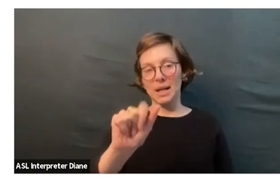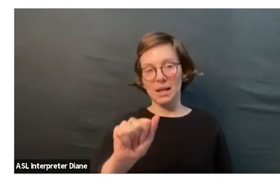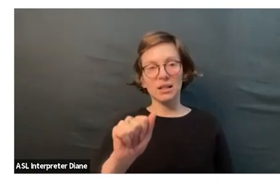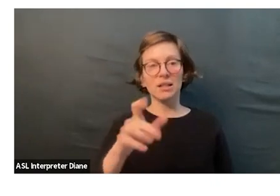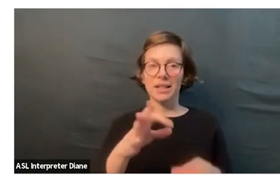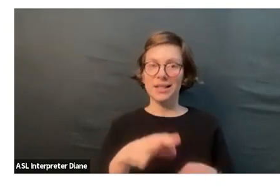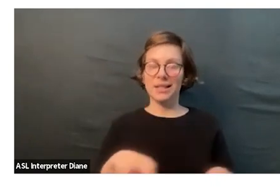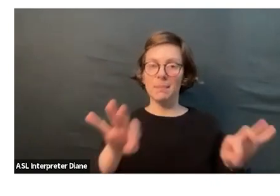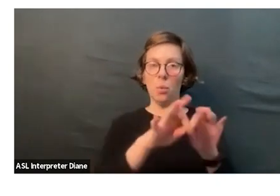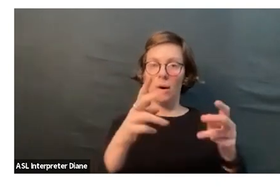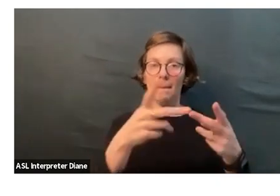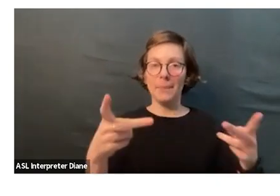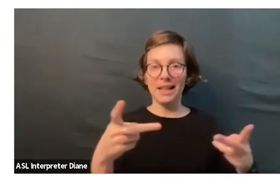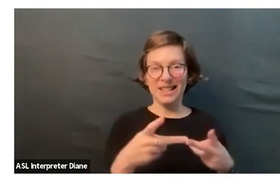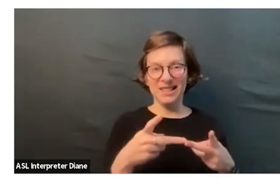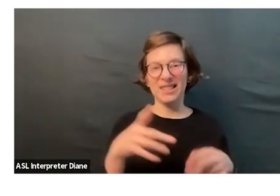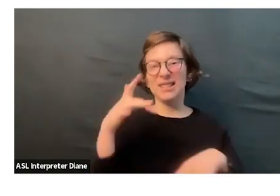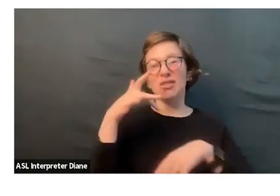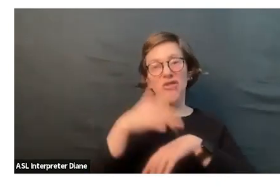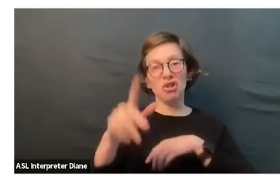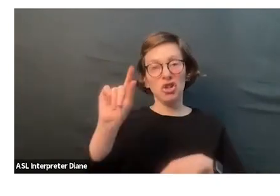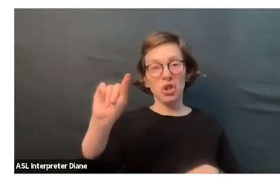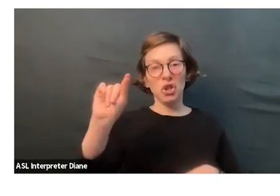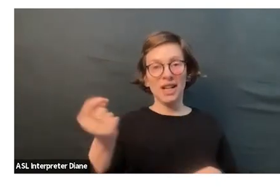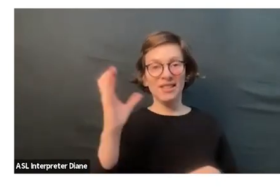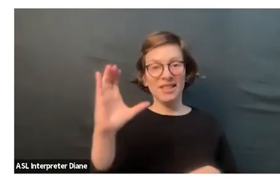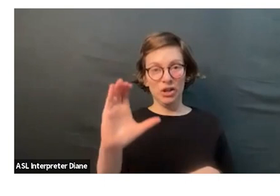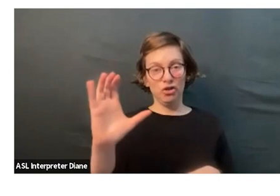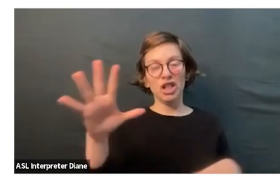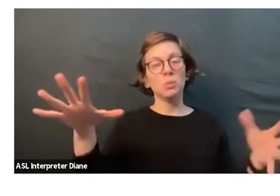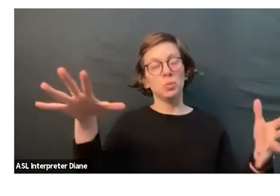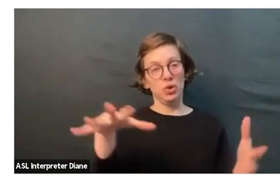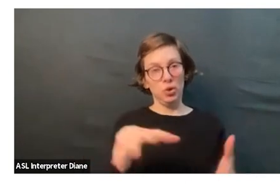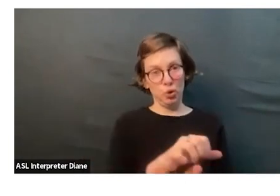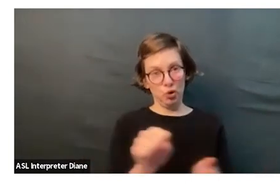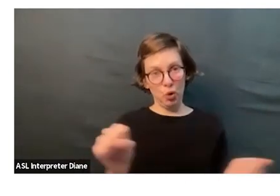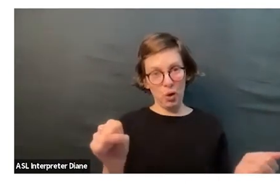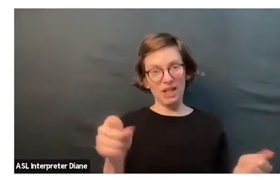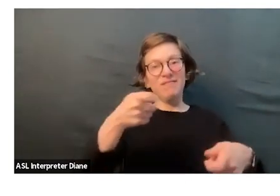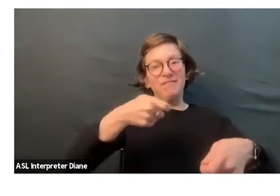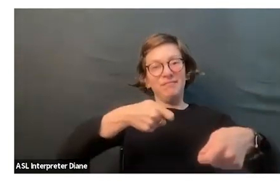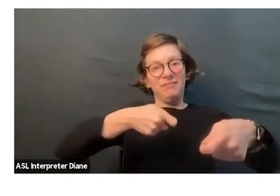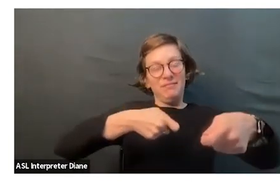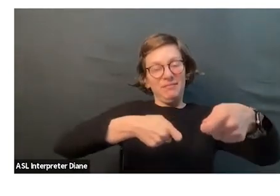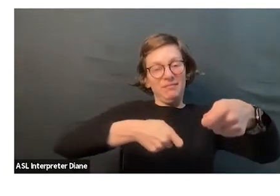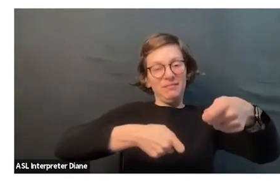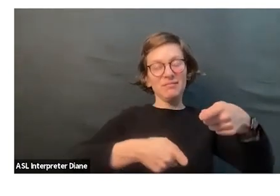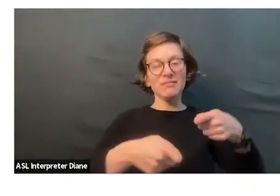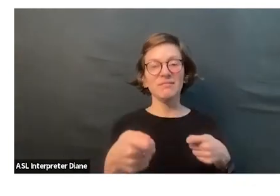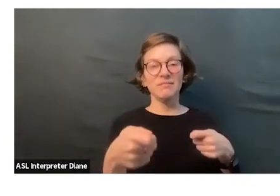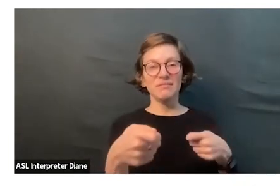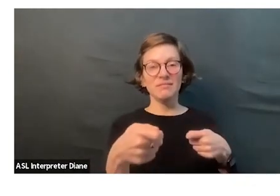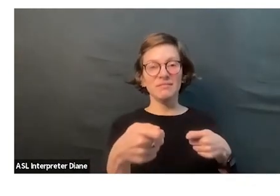us a oil-driven capitalist system, we're all reliant on oil, unfortunately, in the current system that we